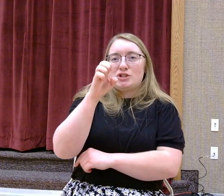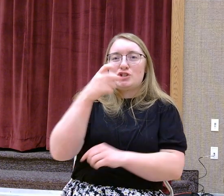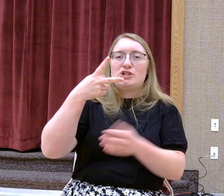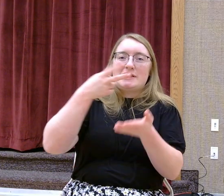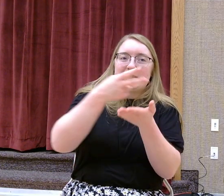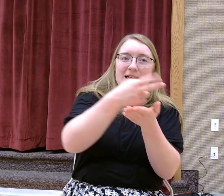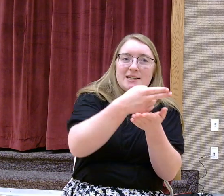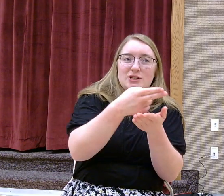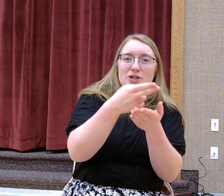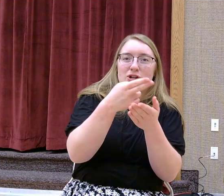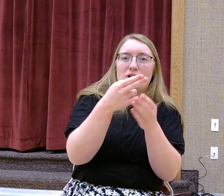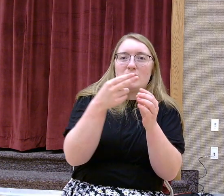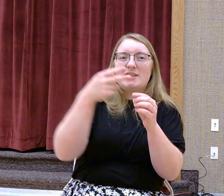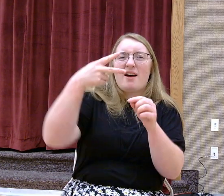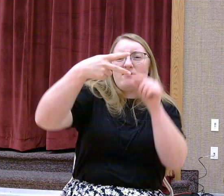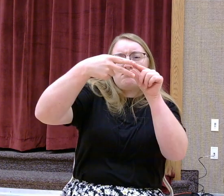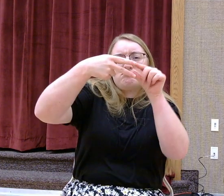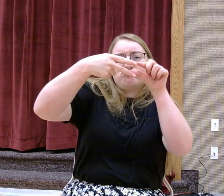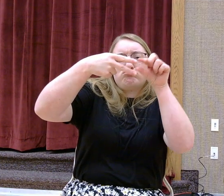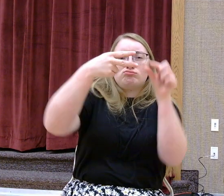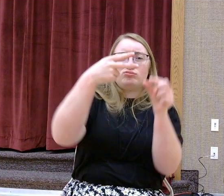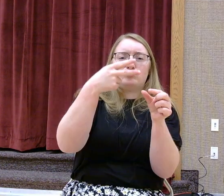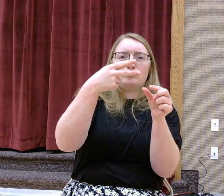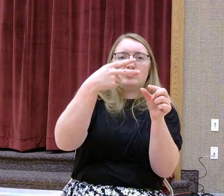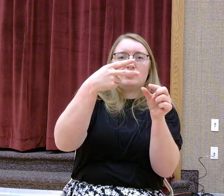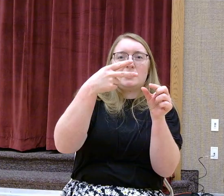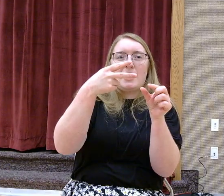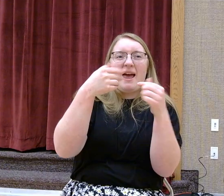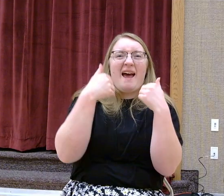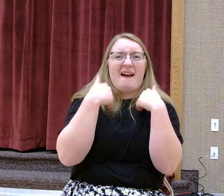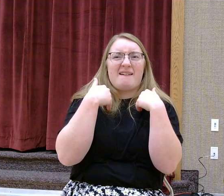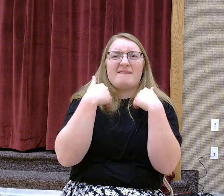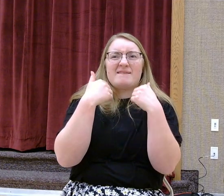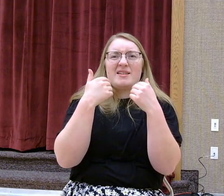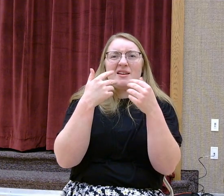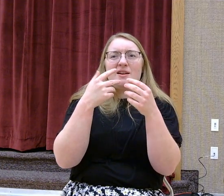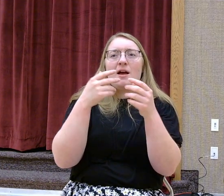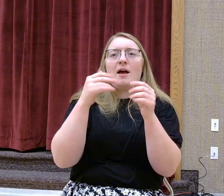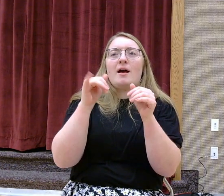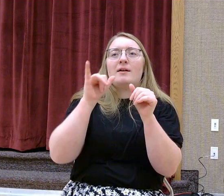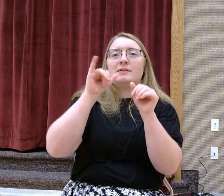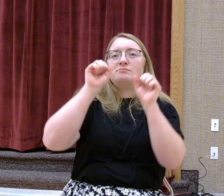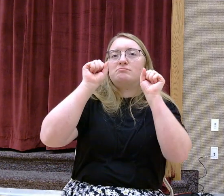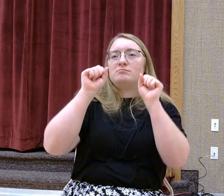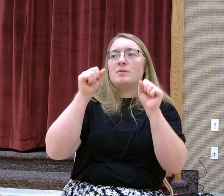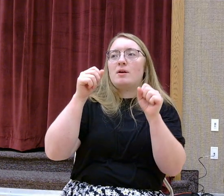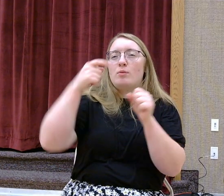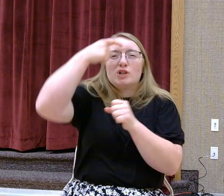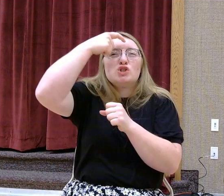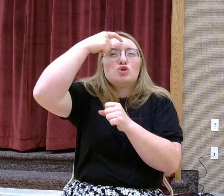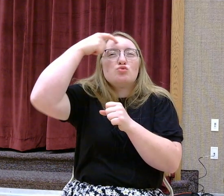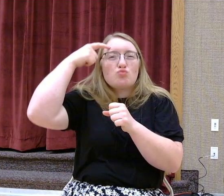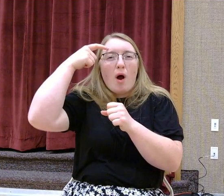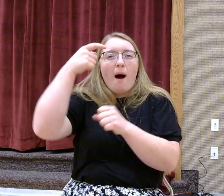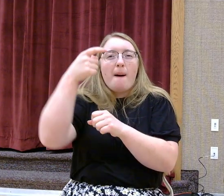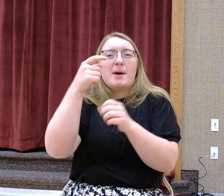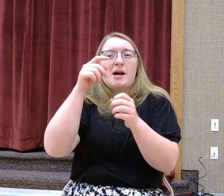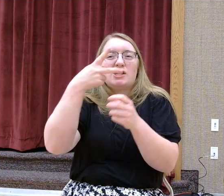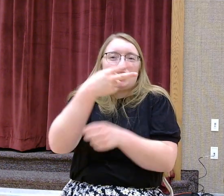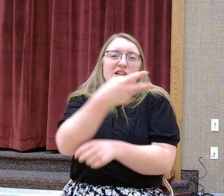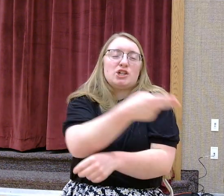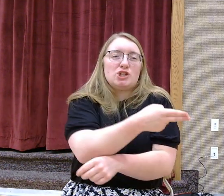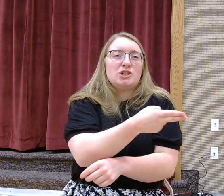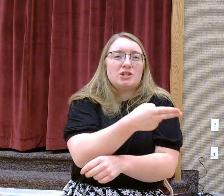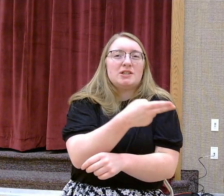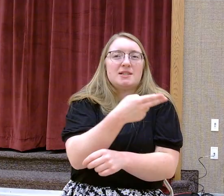Yeah. to cut clothes Yeah. off. Yeah. We call them trauma shears. They'll cut seatbelts and Yeah. everything off. We call them trauma shears because we cut through Trauma pants. And, shears, that's yeah, it.